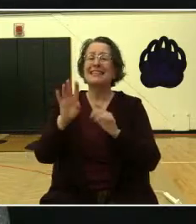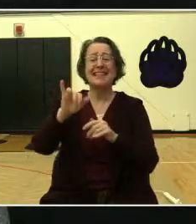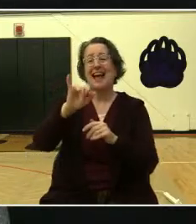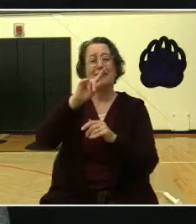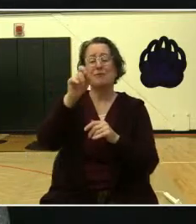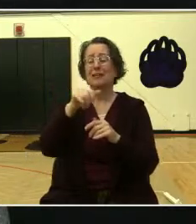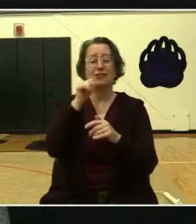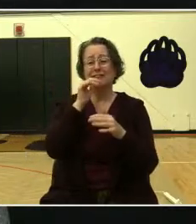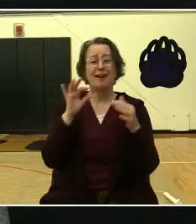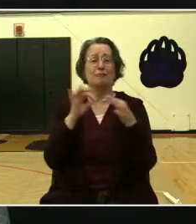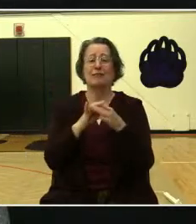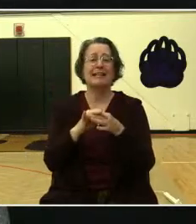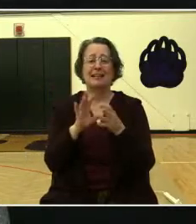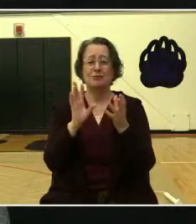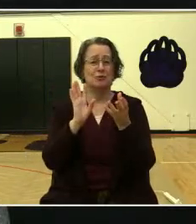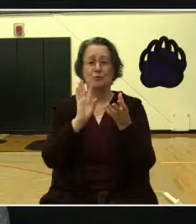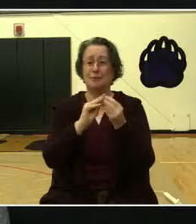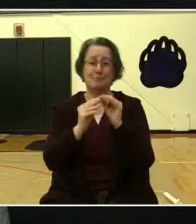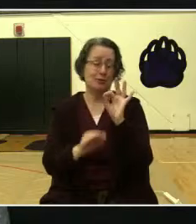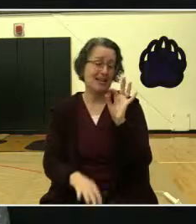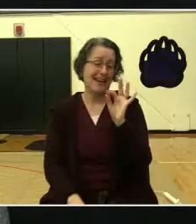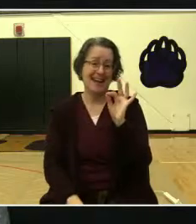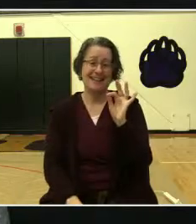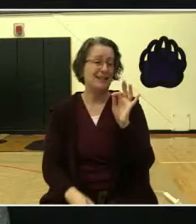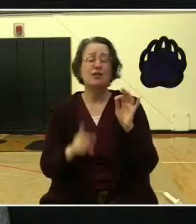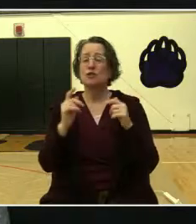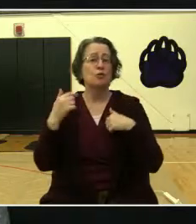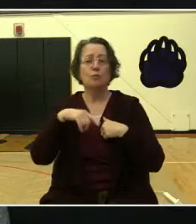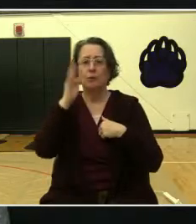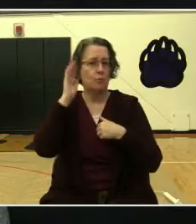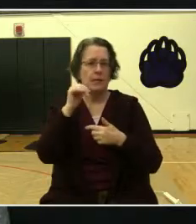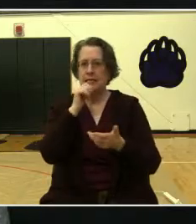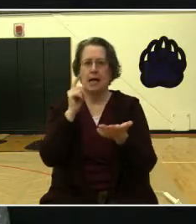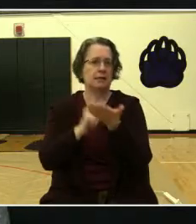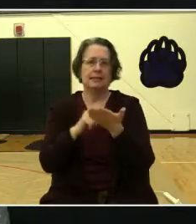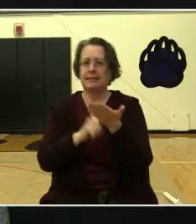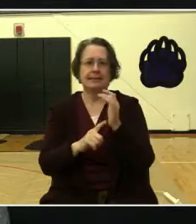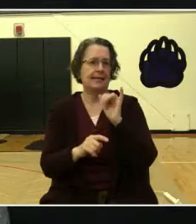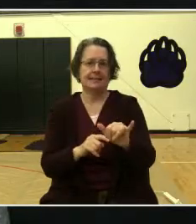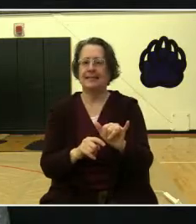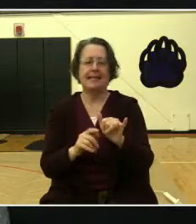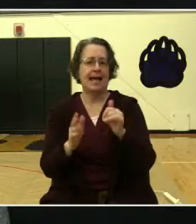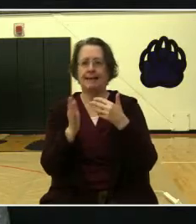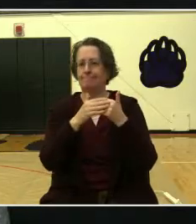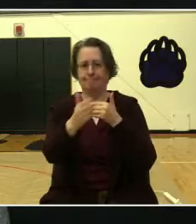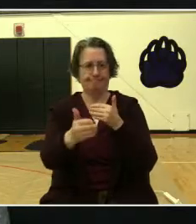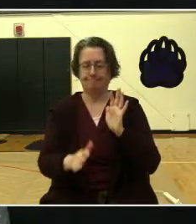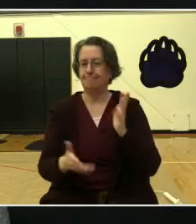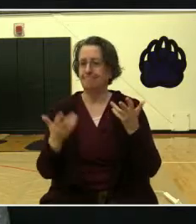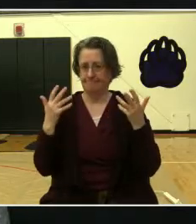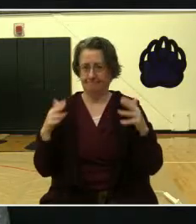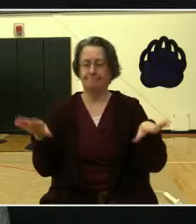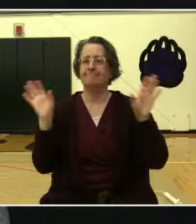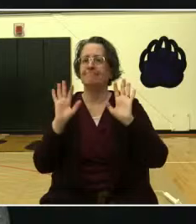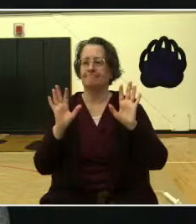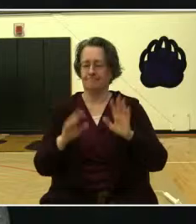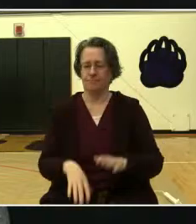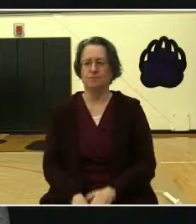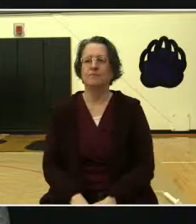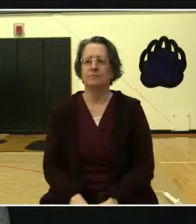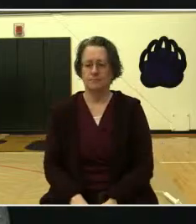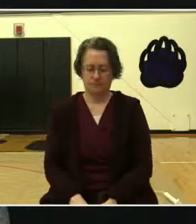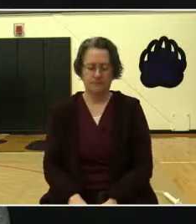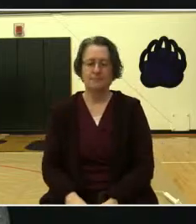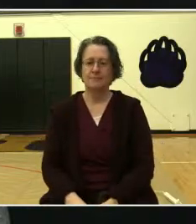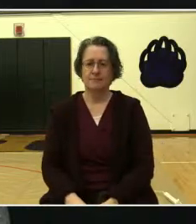relation to the article but discussion is not going to be had at this time about the money from the revolving Loan